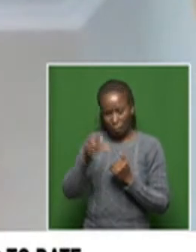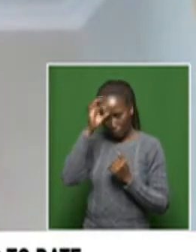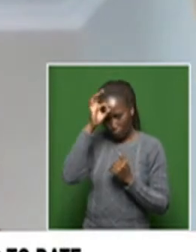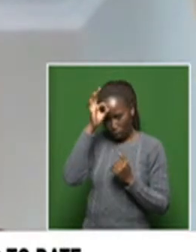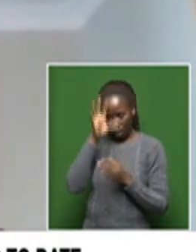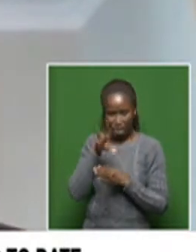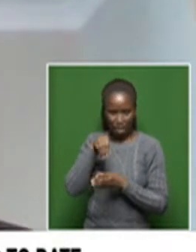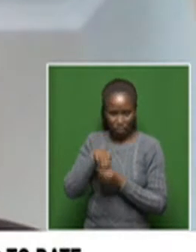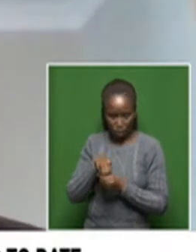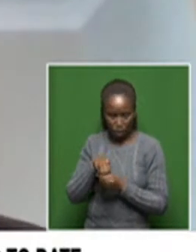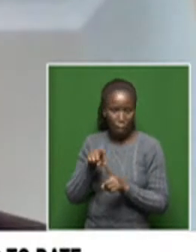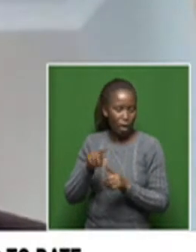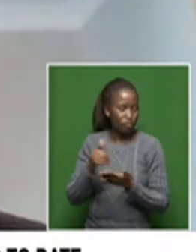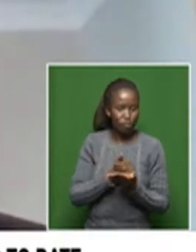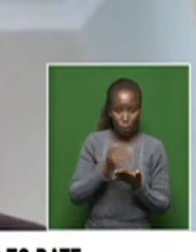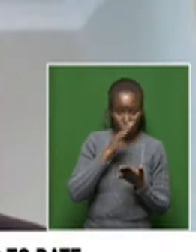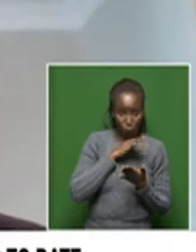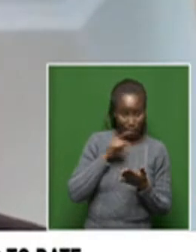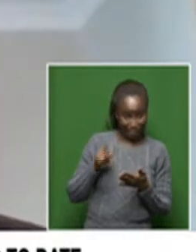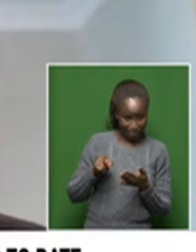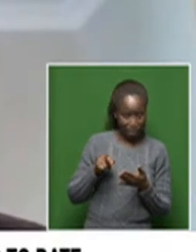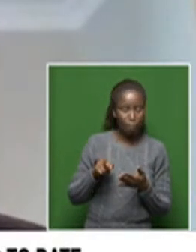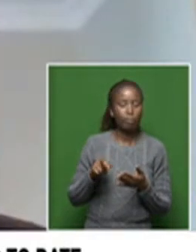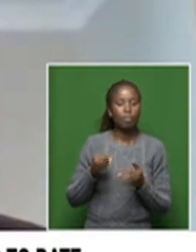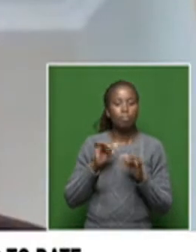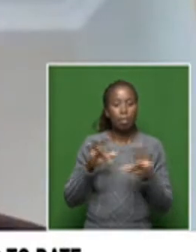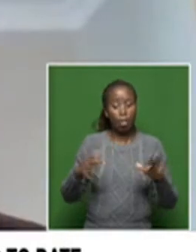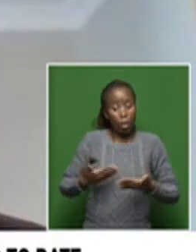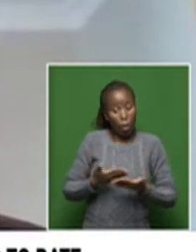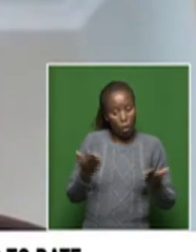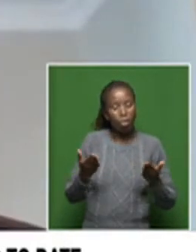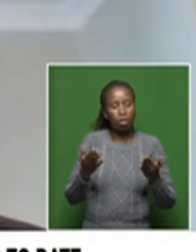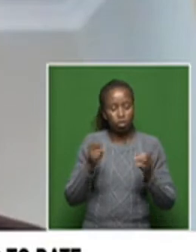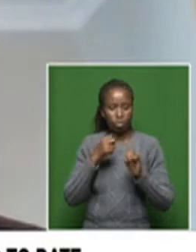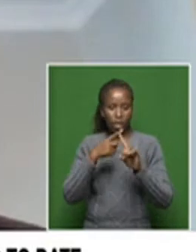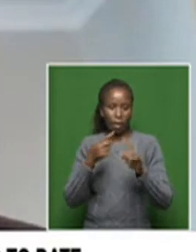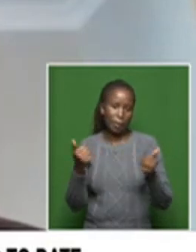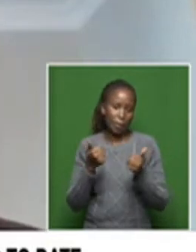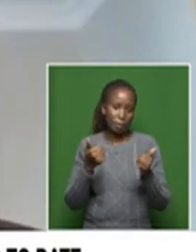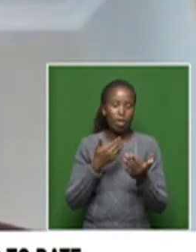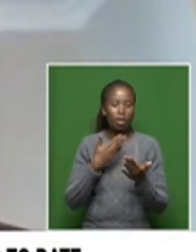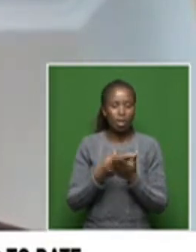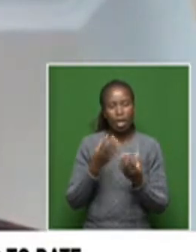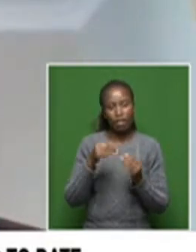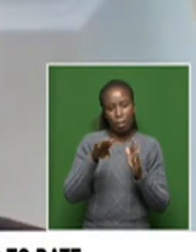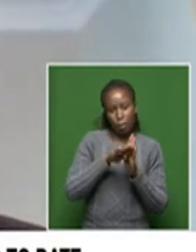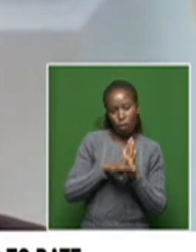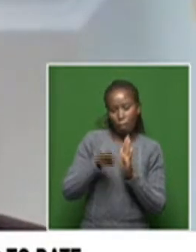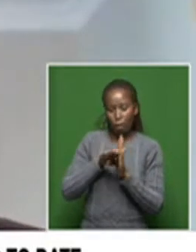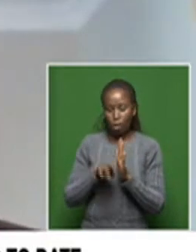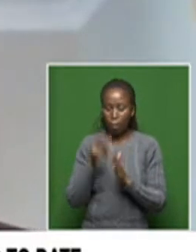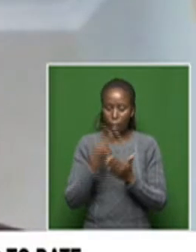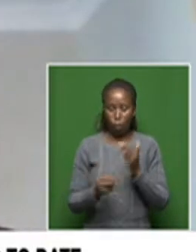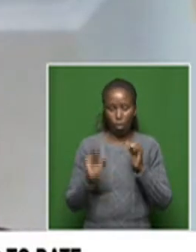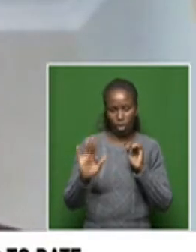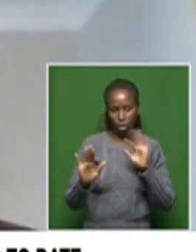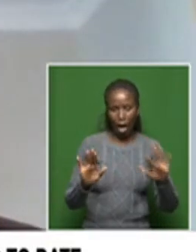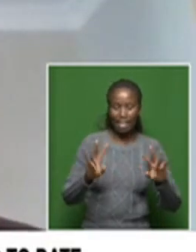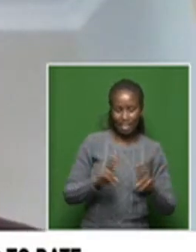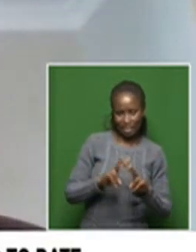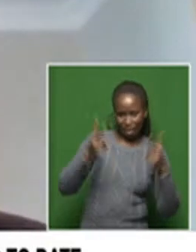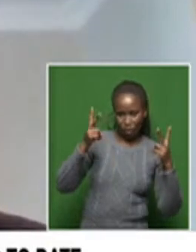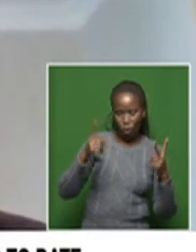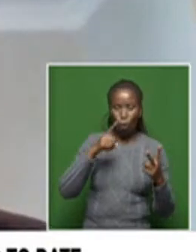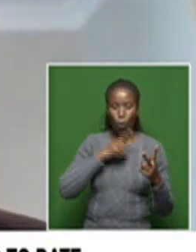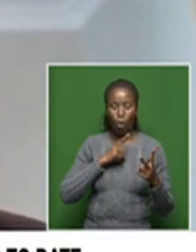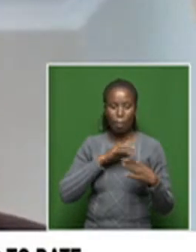services. And all of those people are targeted. There's slightly different programs for the two of them because of the uniformed